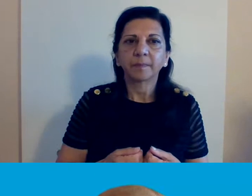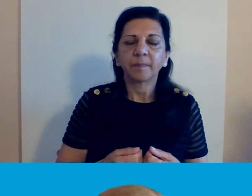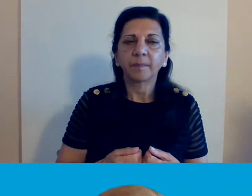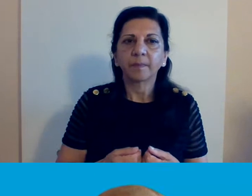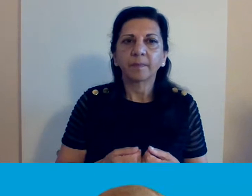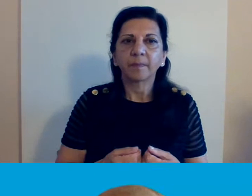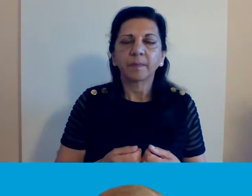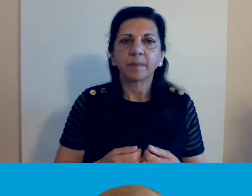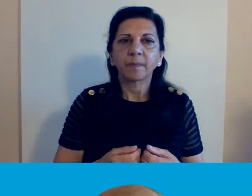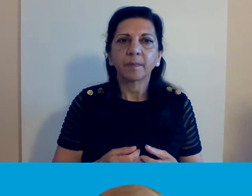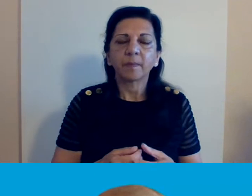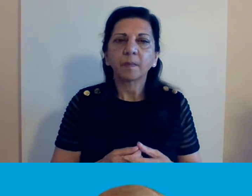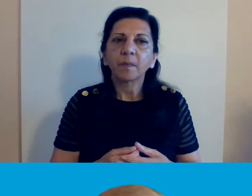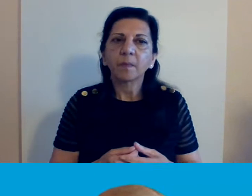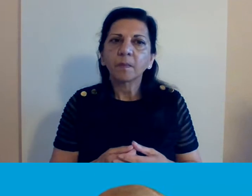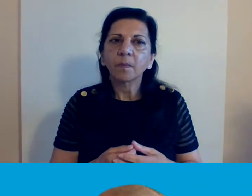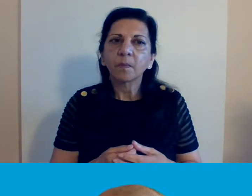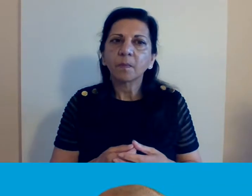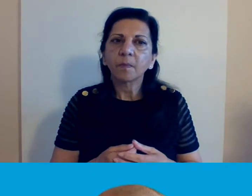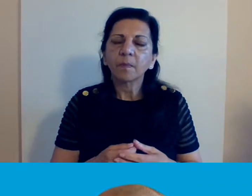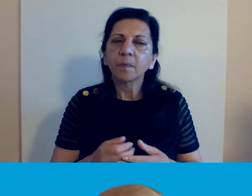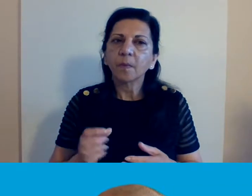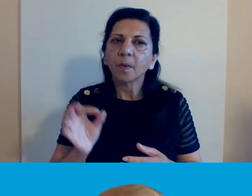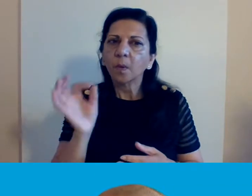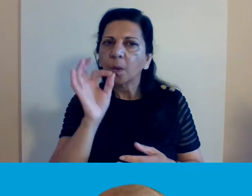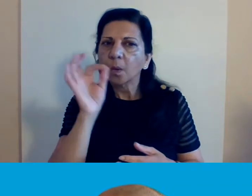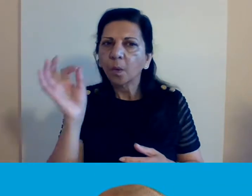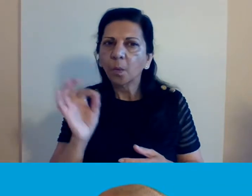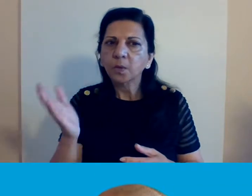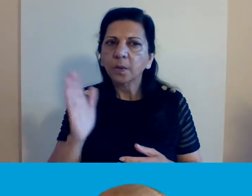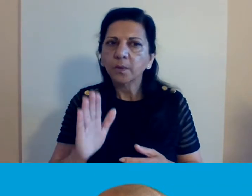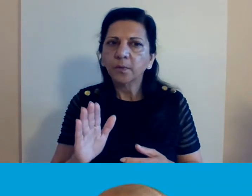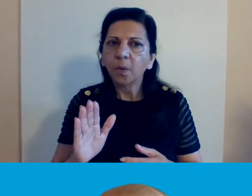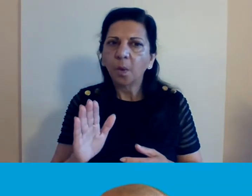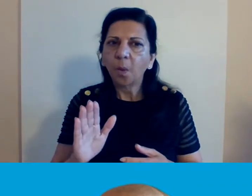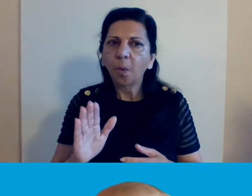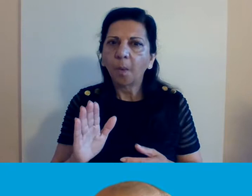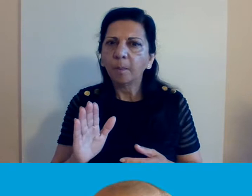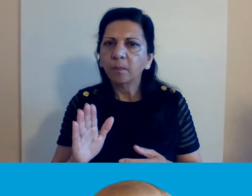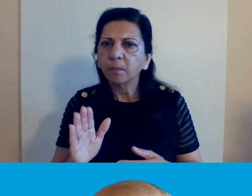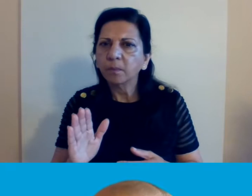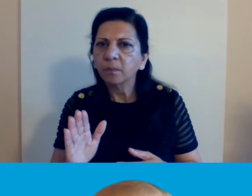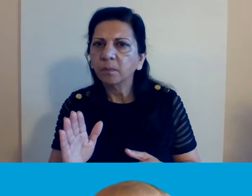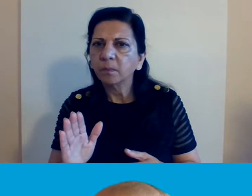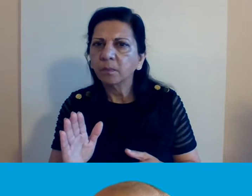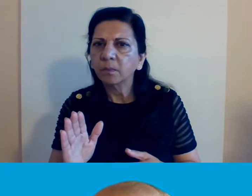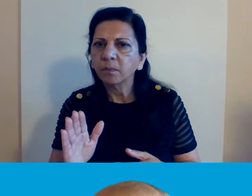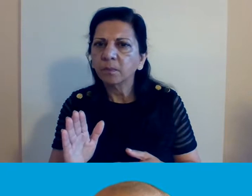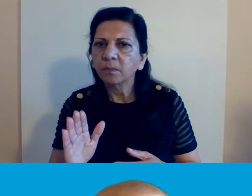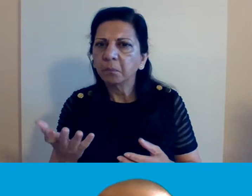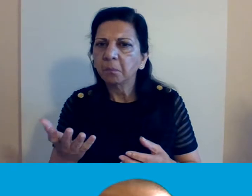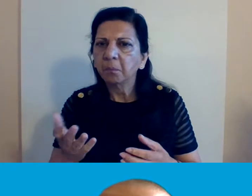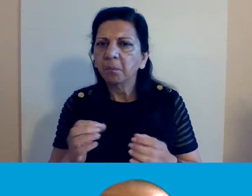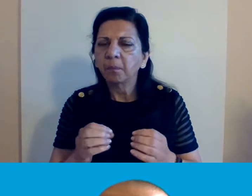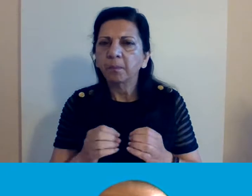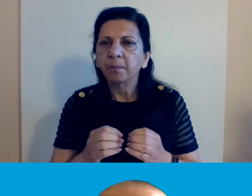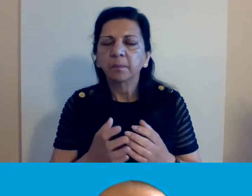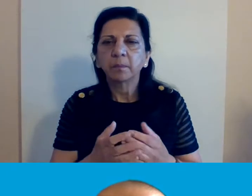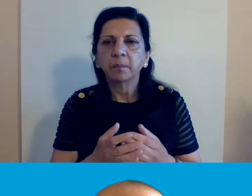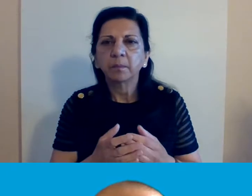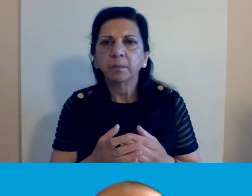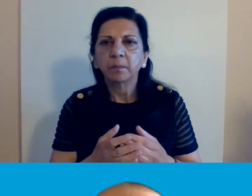Then we have a query from, I think, Peter with regard to some inconsistencies about how